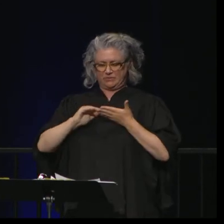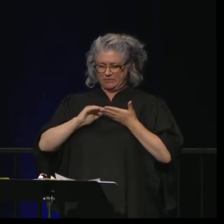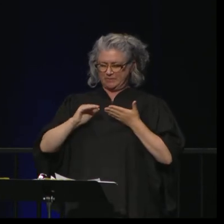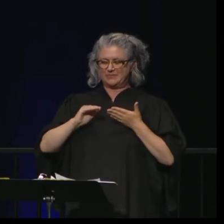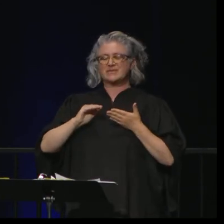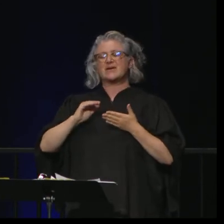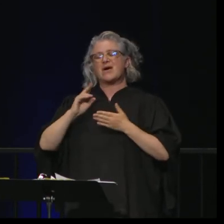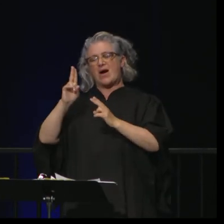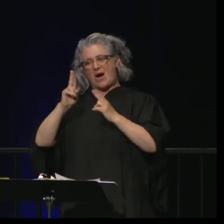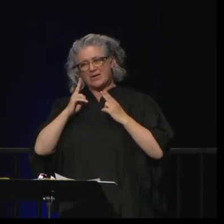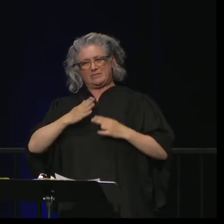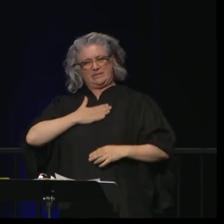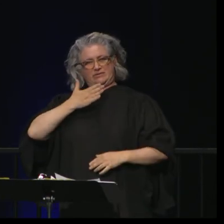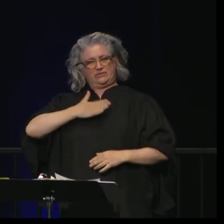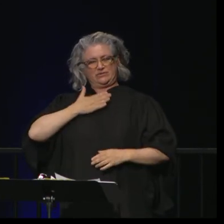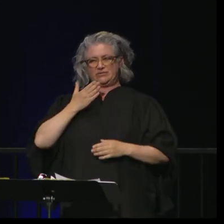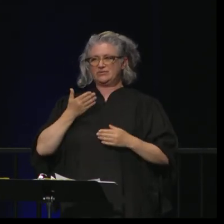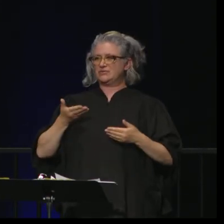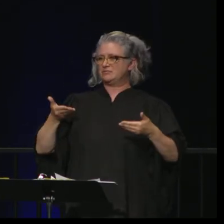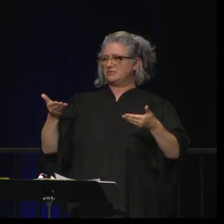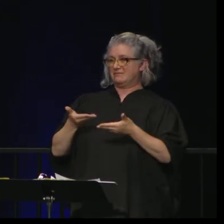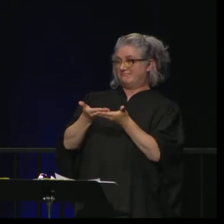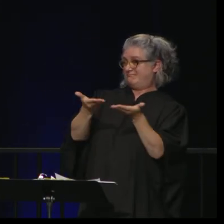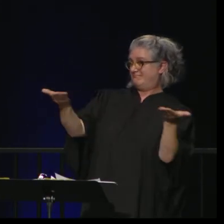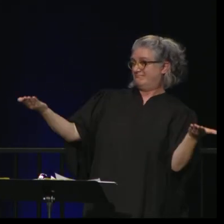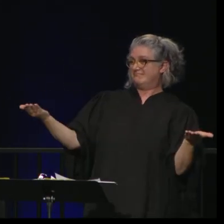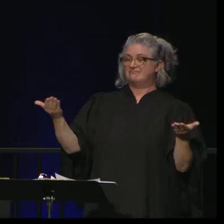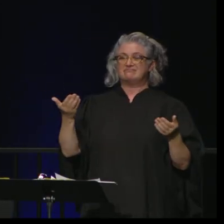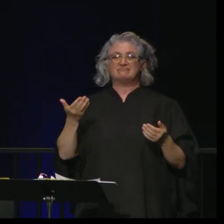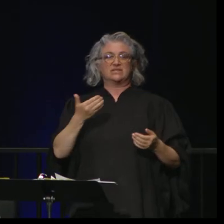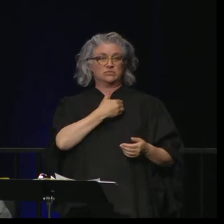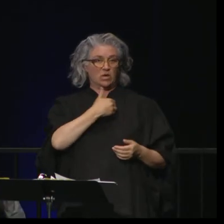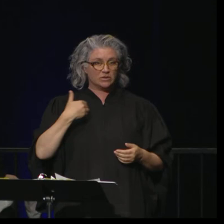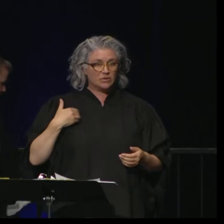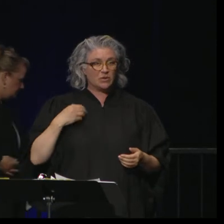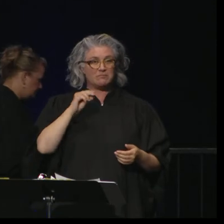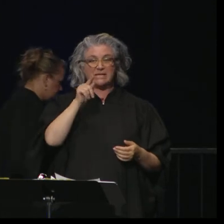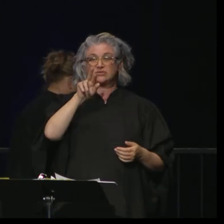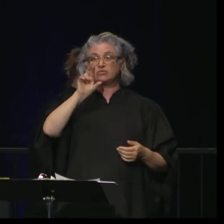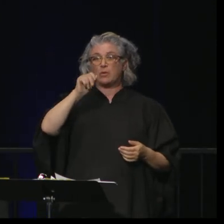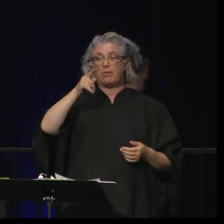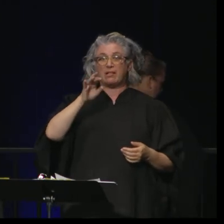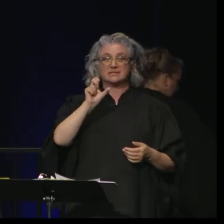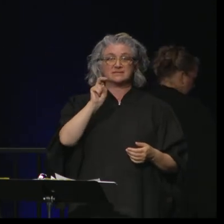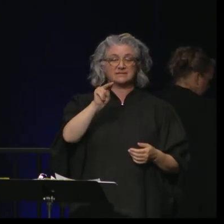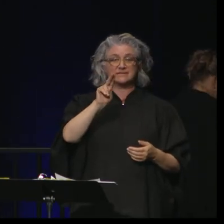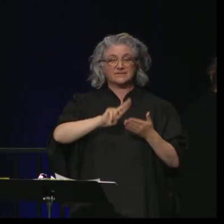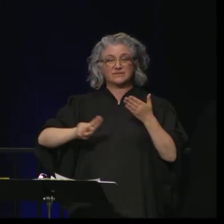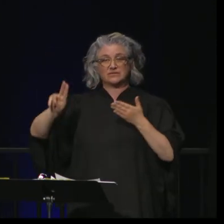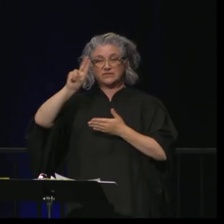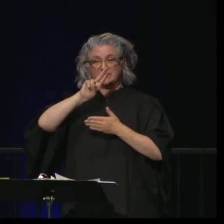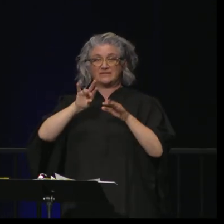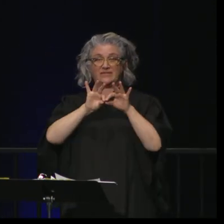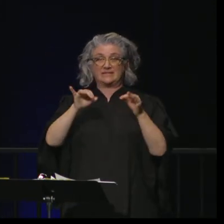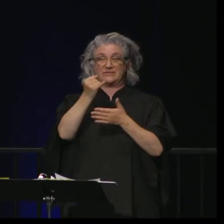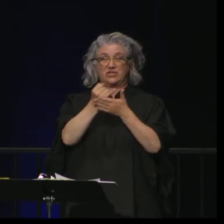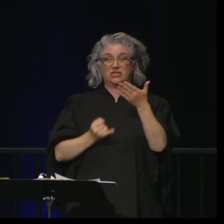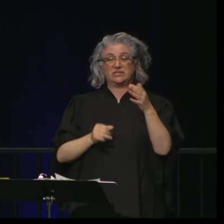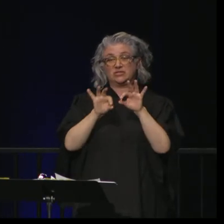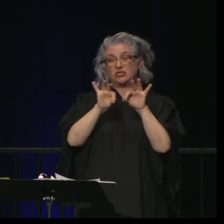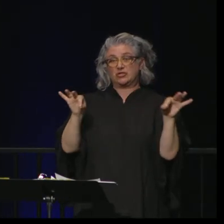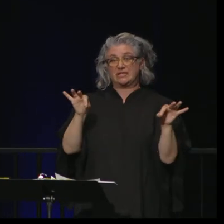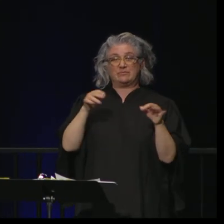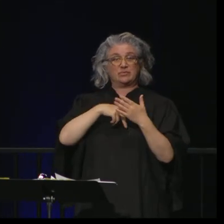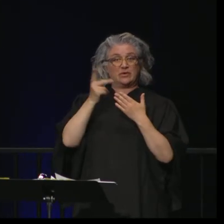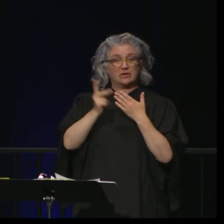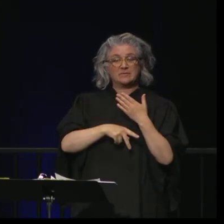pleasure to present graduands from Toronto Metropolitan University's Faculty of Arts degree programs and the G. Raymond Chang School